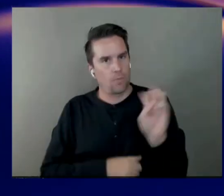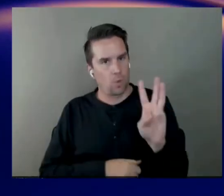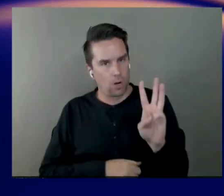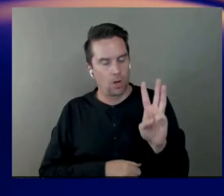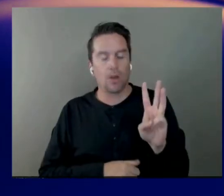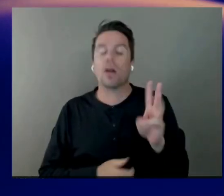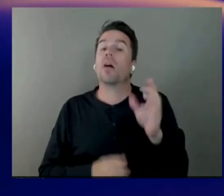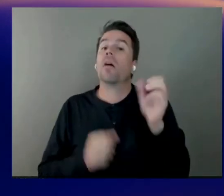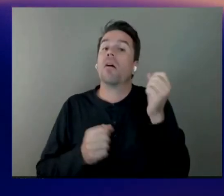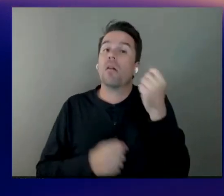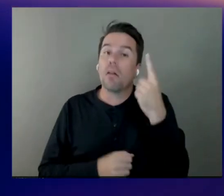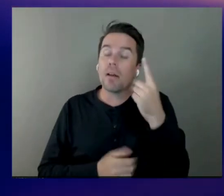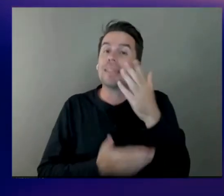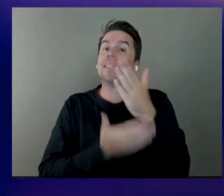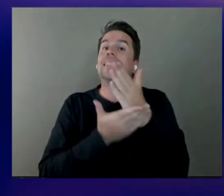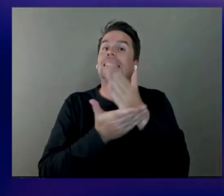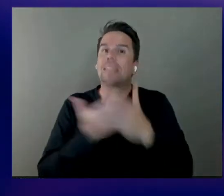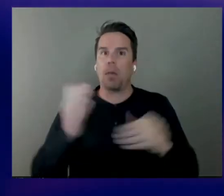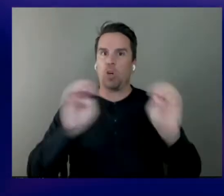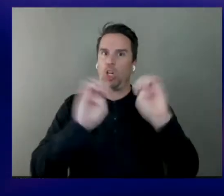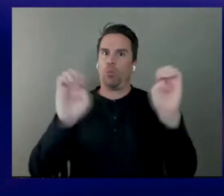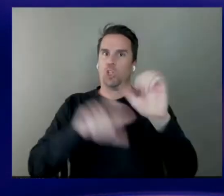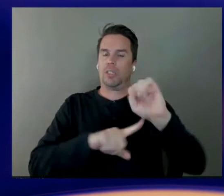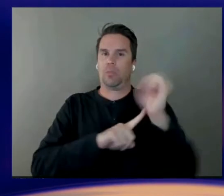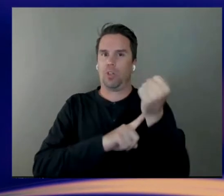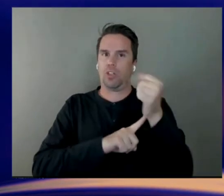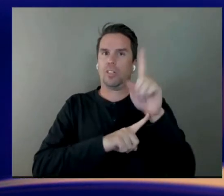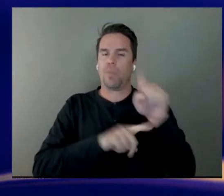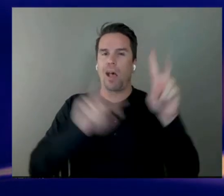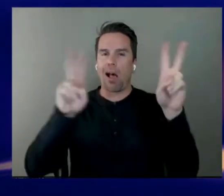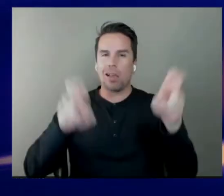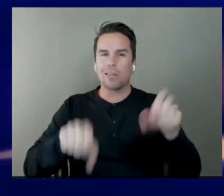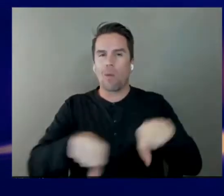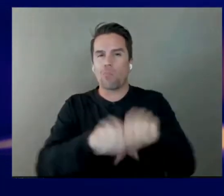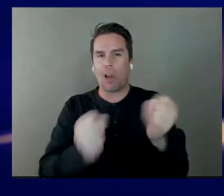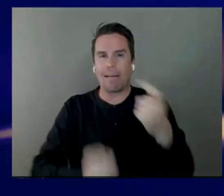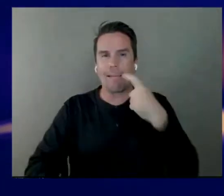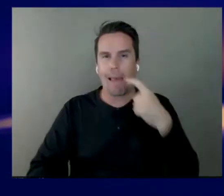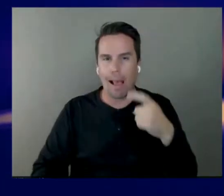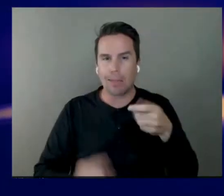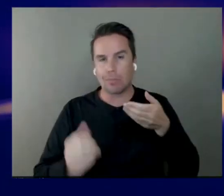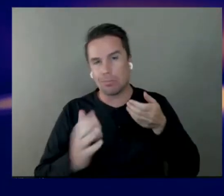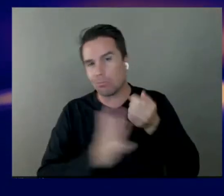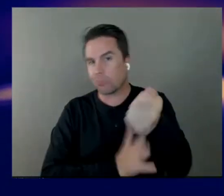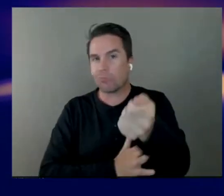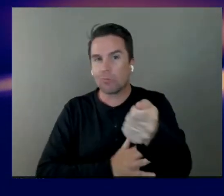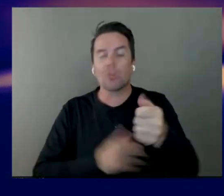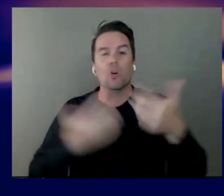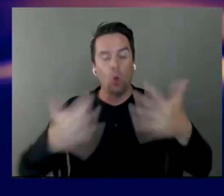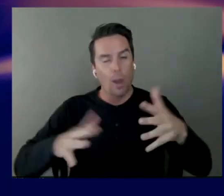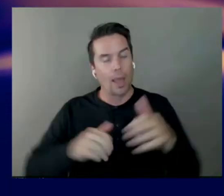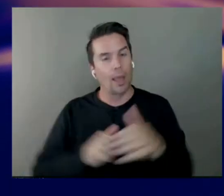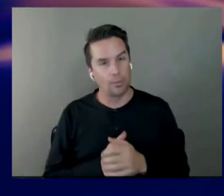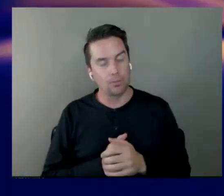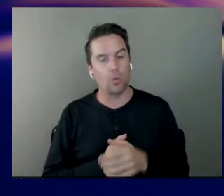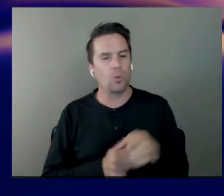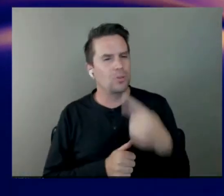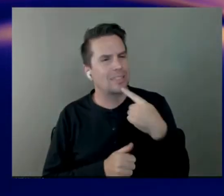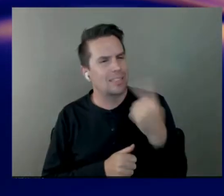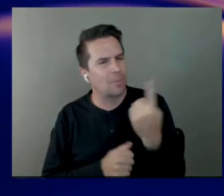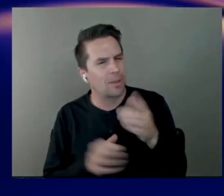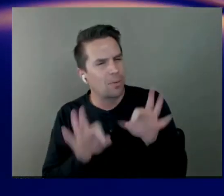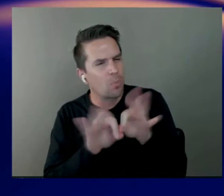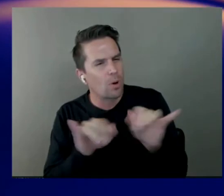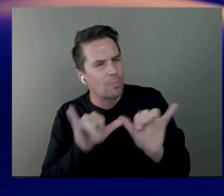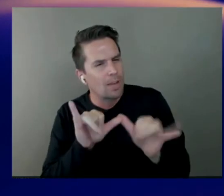out immediately, and AppConfig allows you to do that. But you said something very important there too, I want to highlight. Yeah. You said measure, right? Yes. So like this